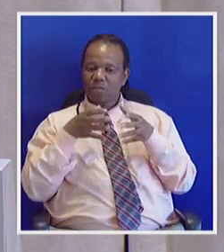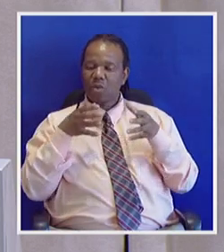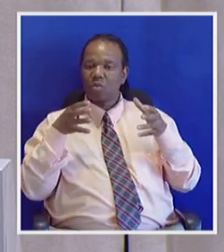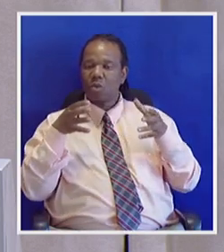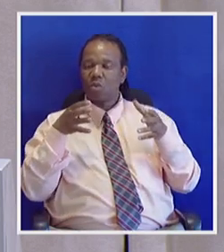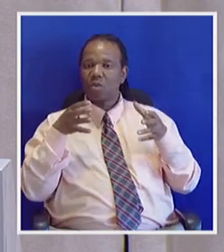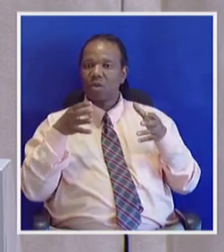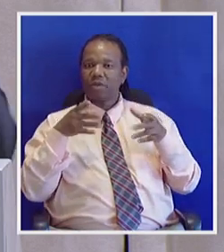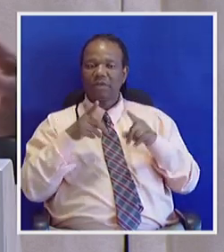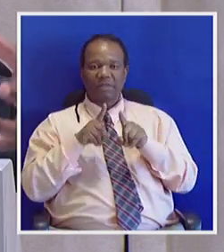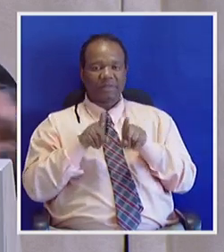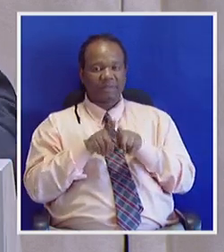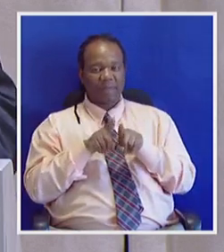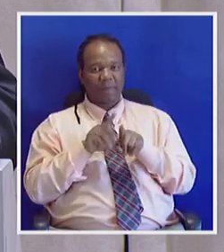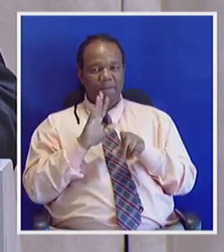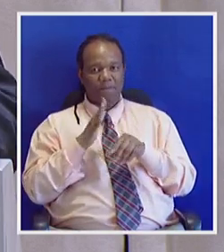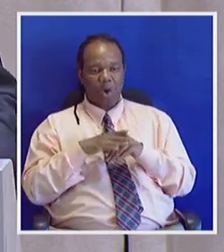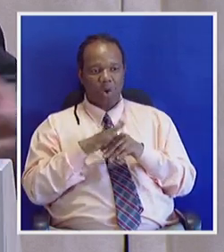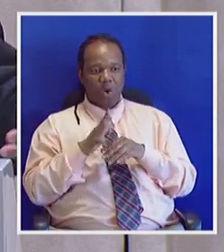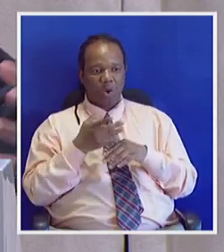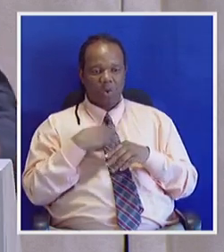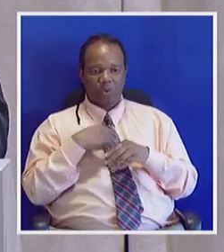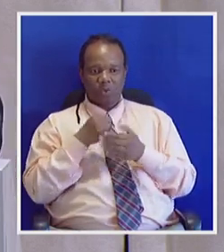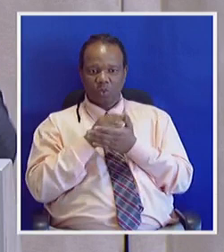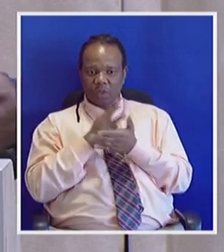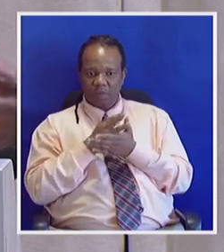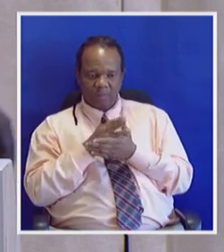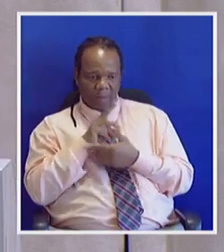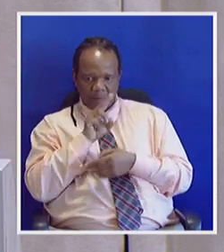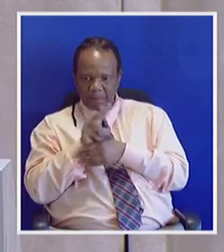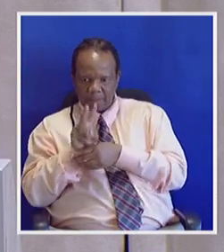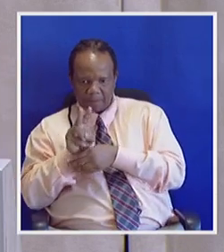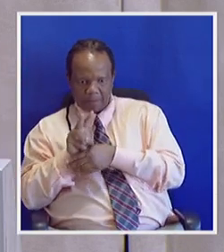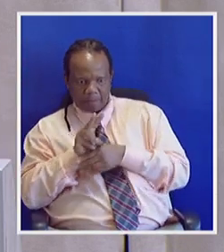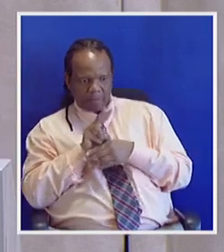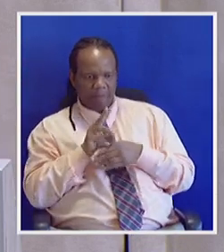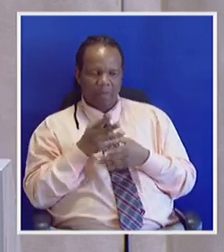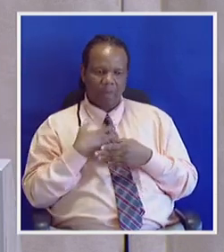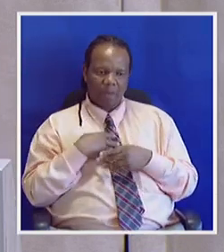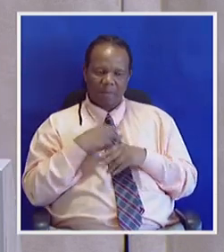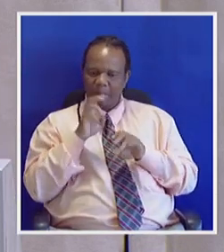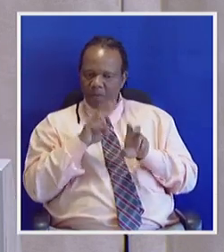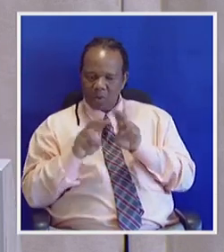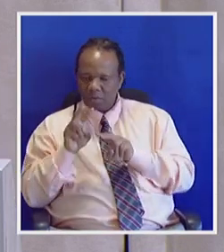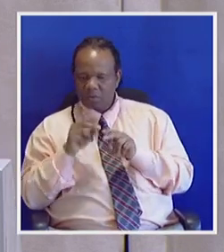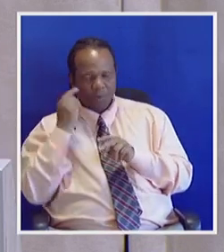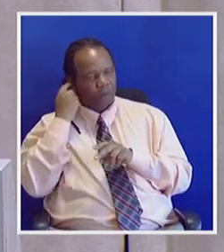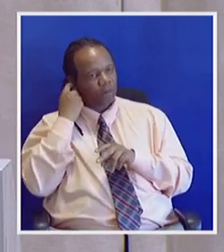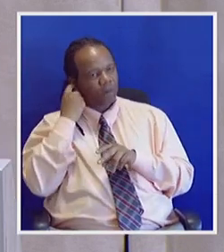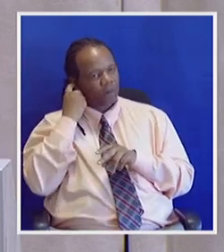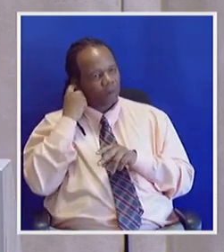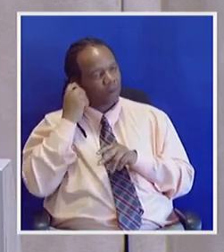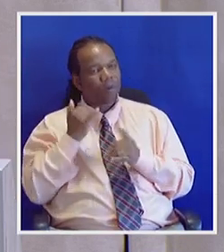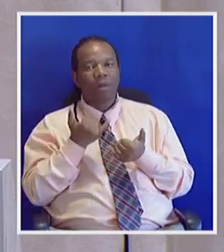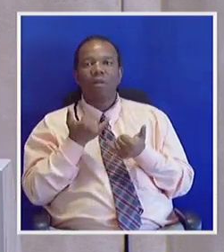stress on the sort of social development system, and we are focusing more attention